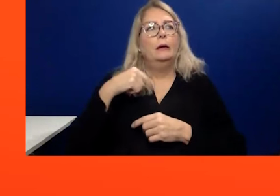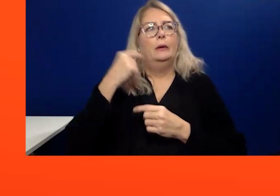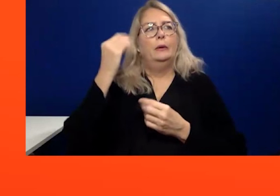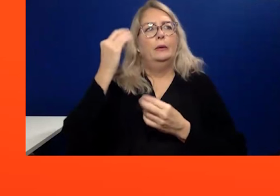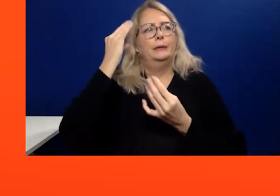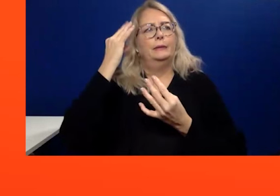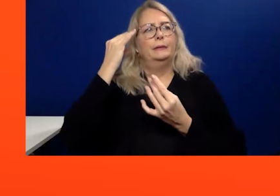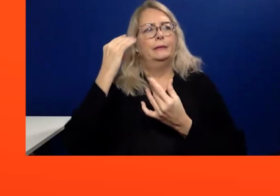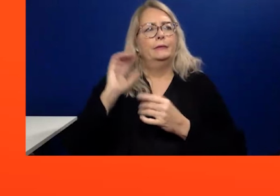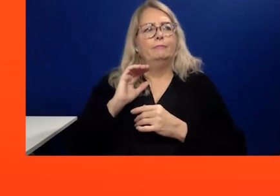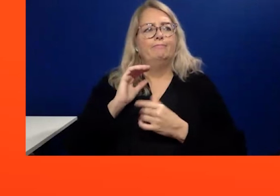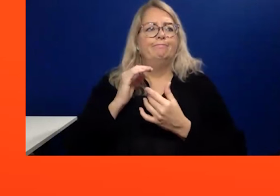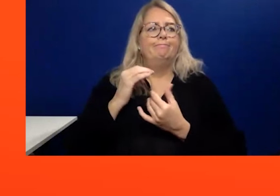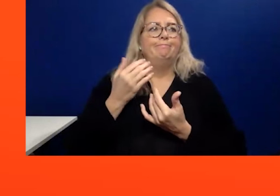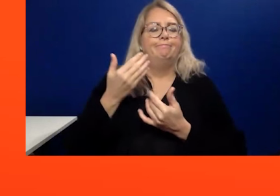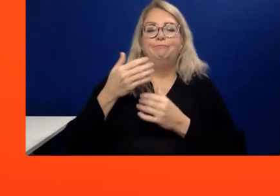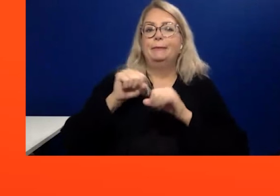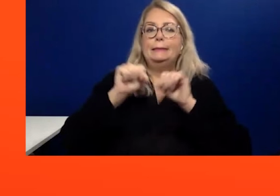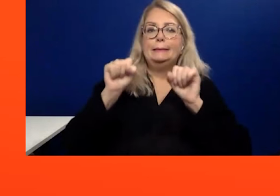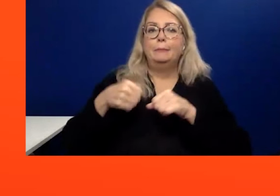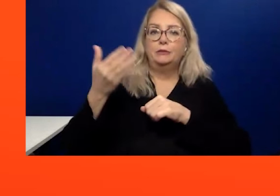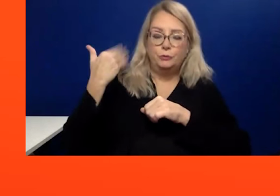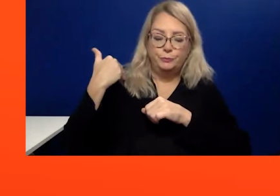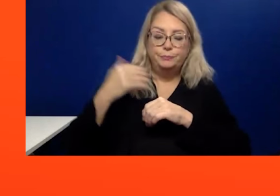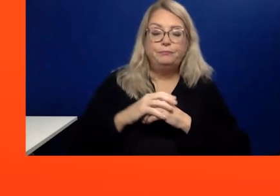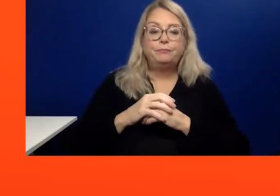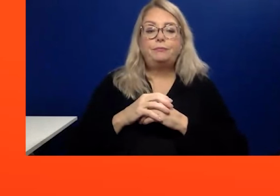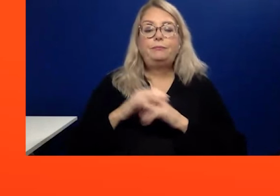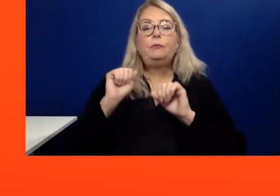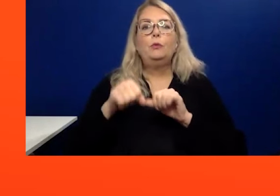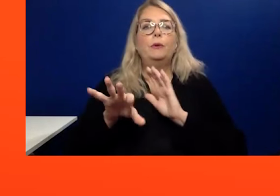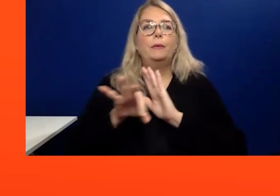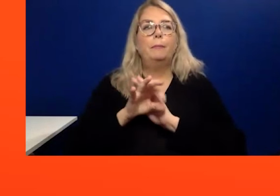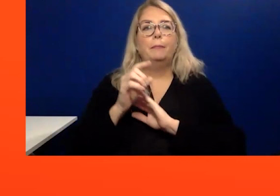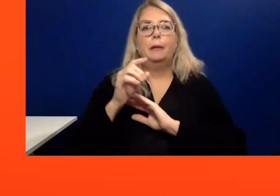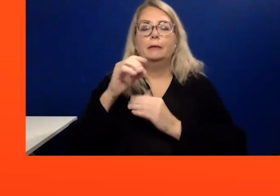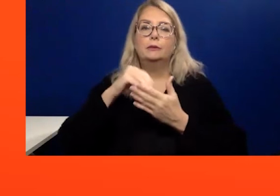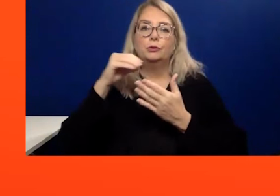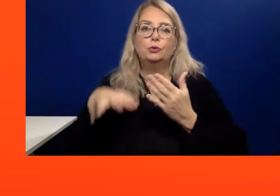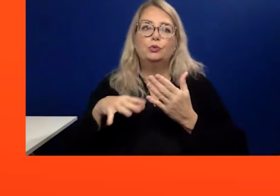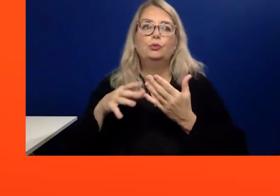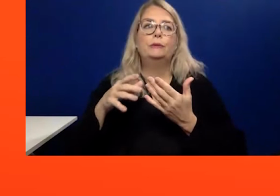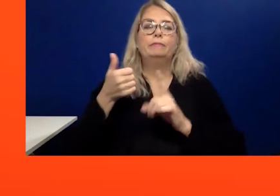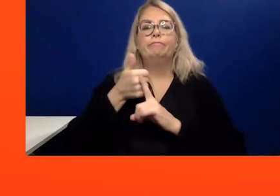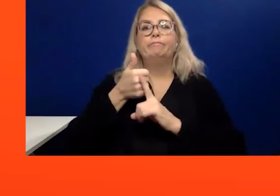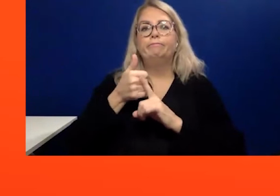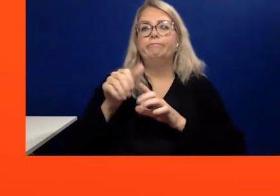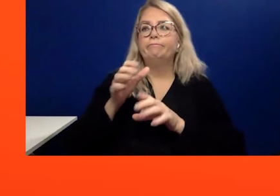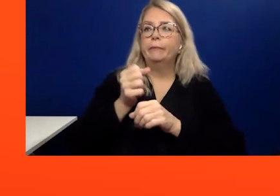that class who got the B, who got the